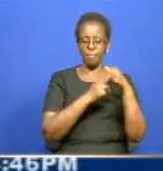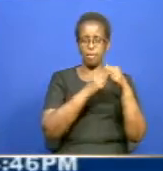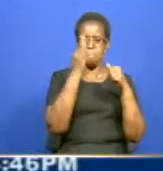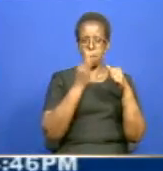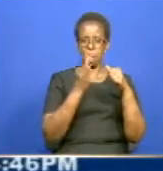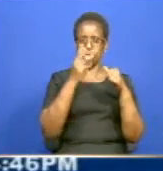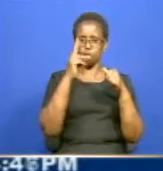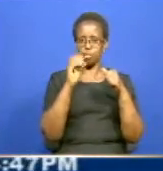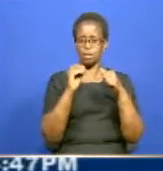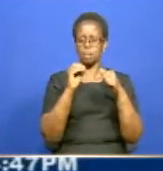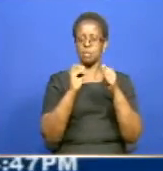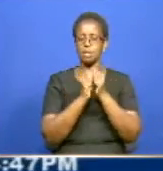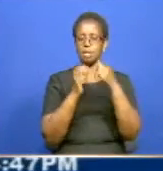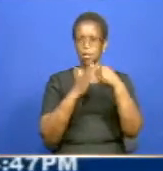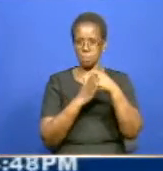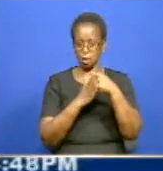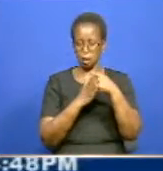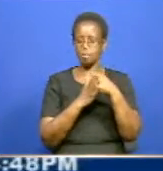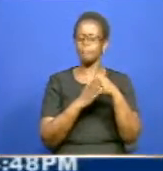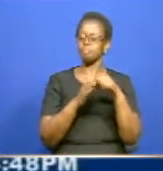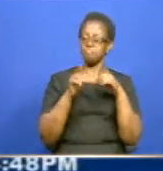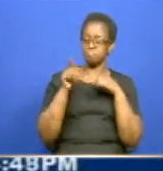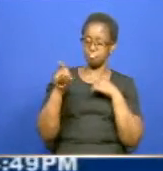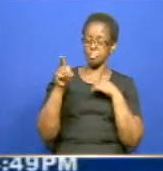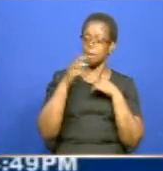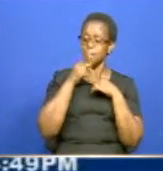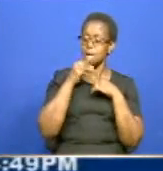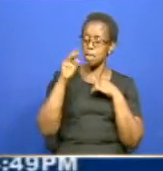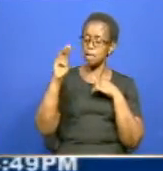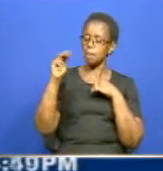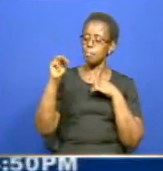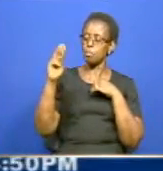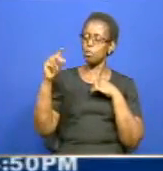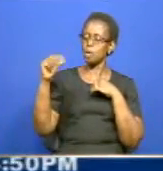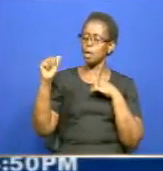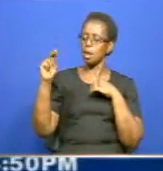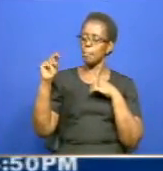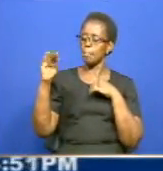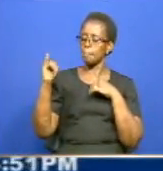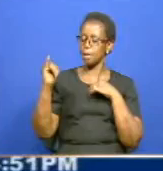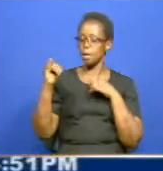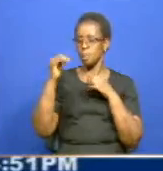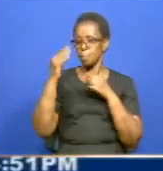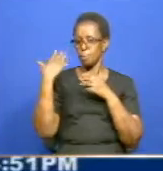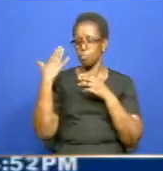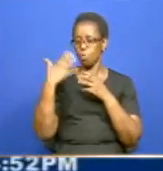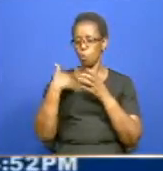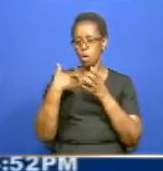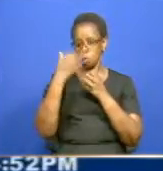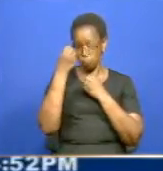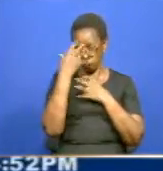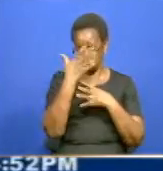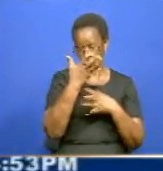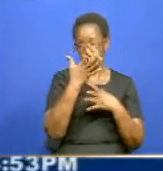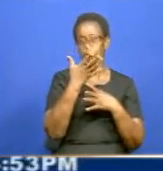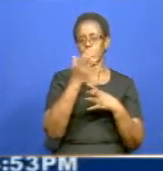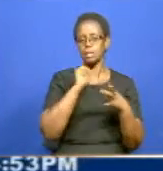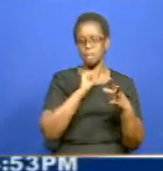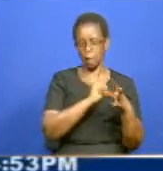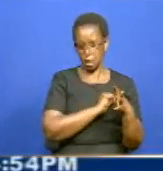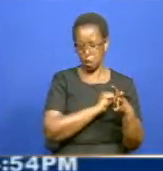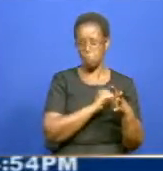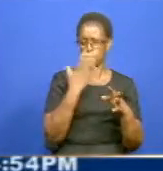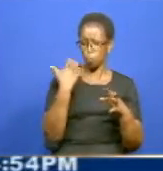The petitioner, Dr. Eric Mugambi, sought to draw the attention of the Senate to basic education curriculum framework document prepared by the